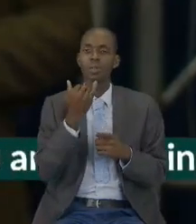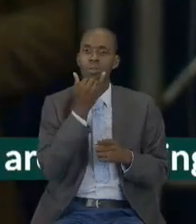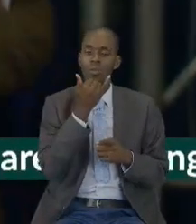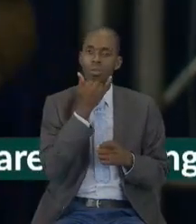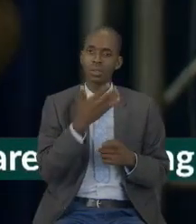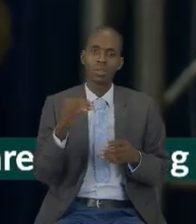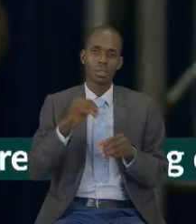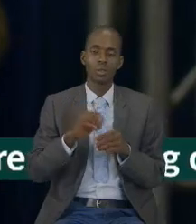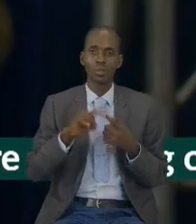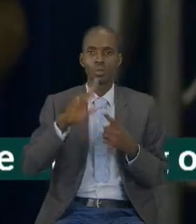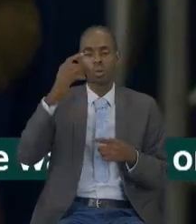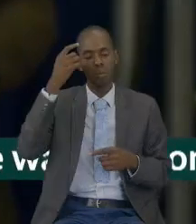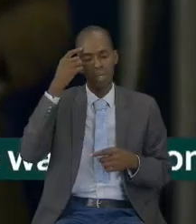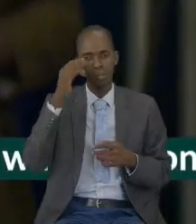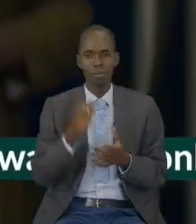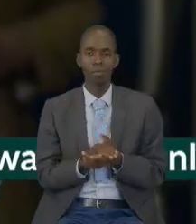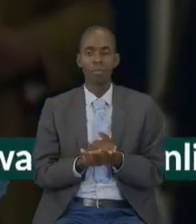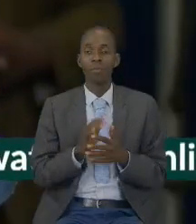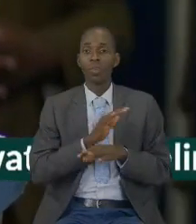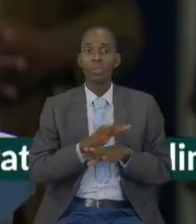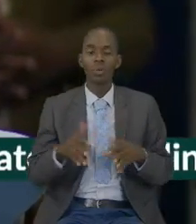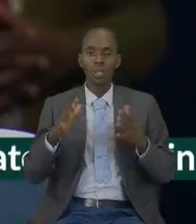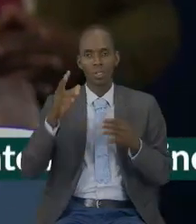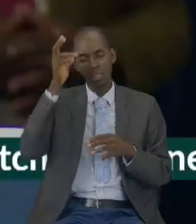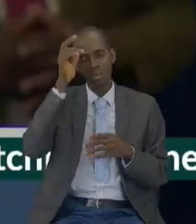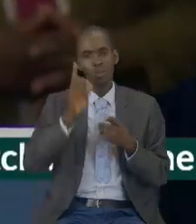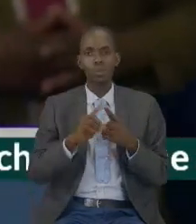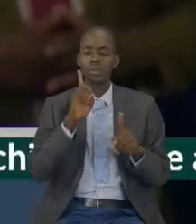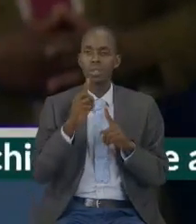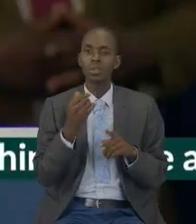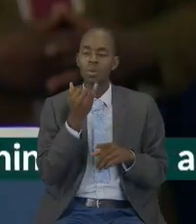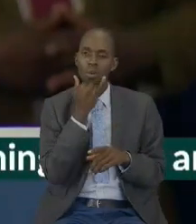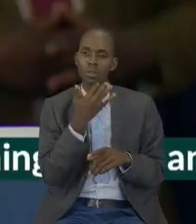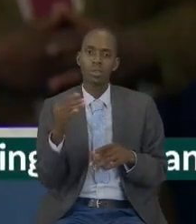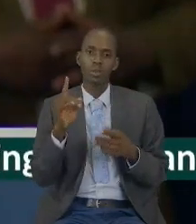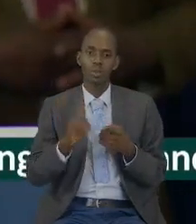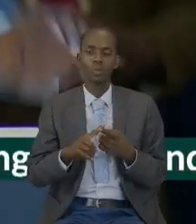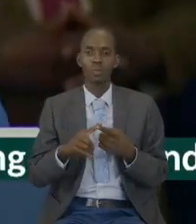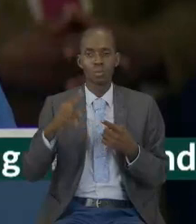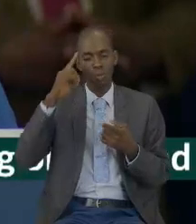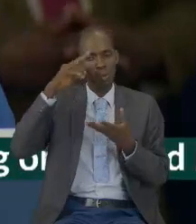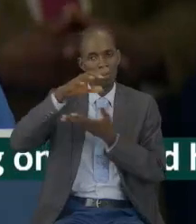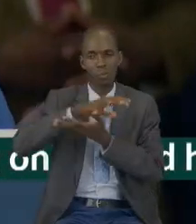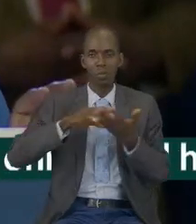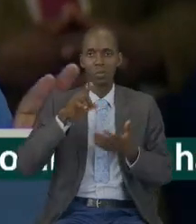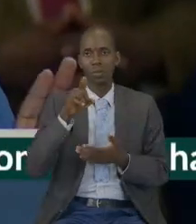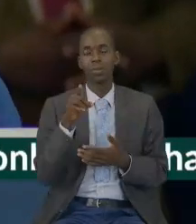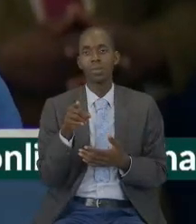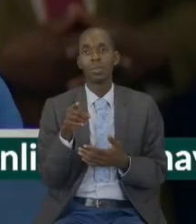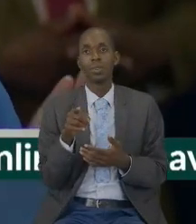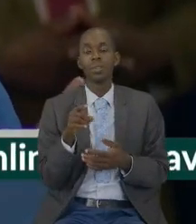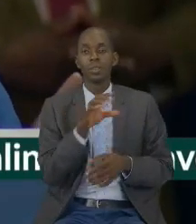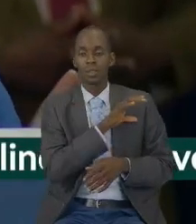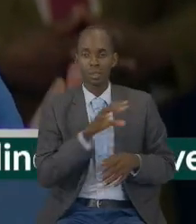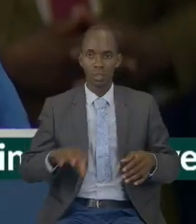indicate to save time. I'm not seeing down now. Let's get there